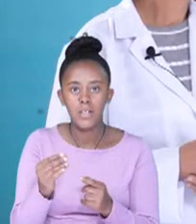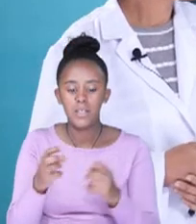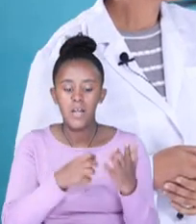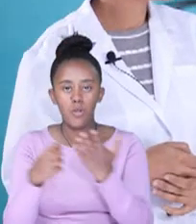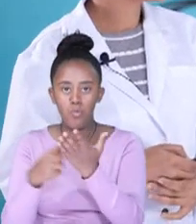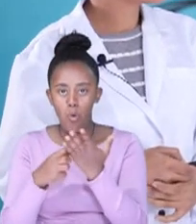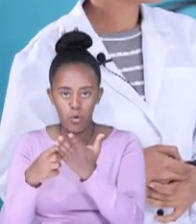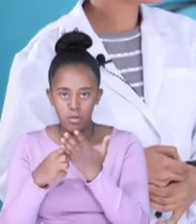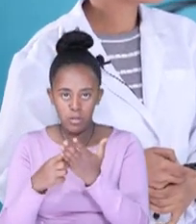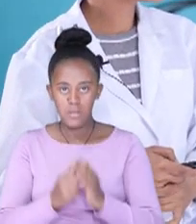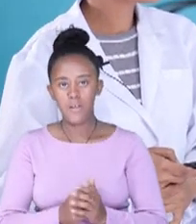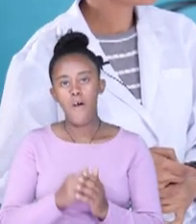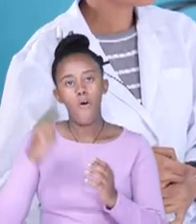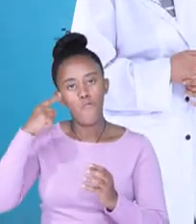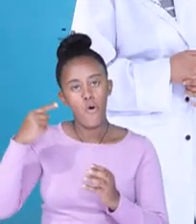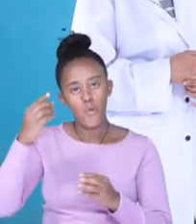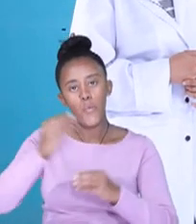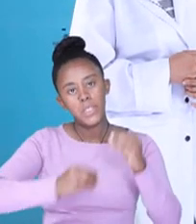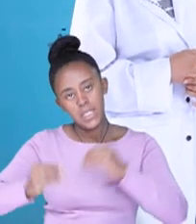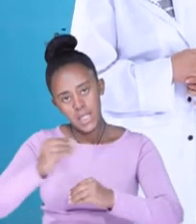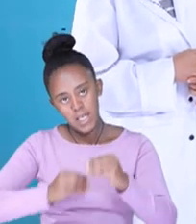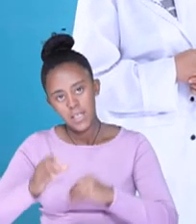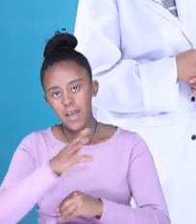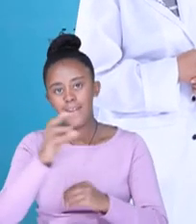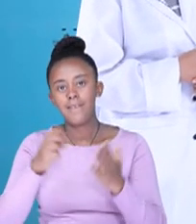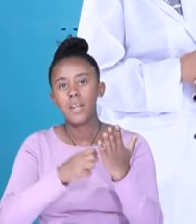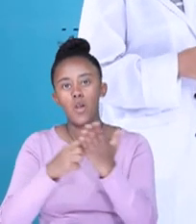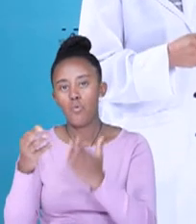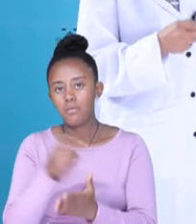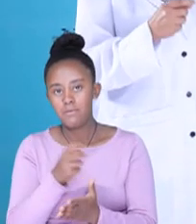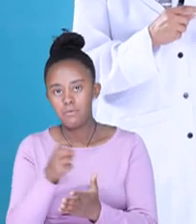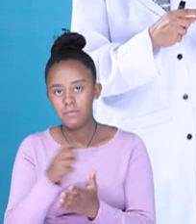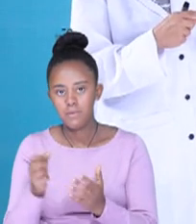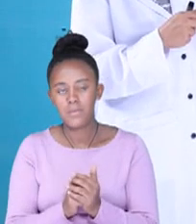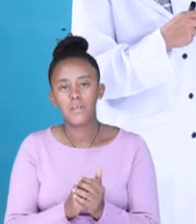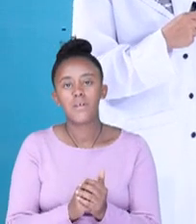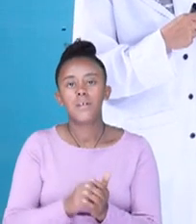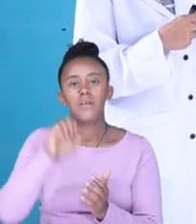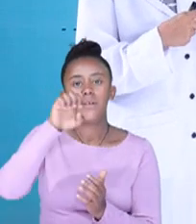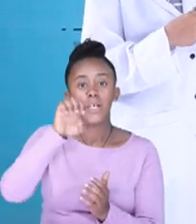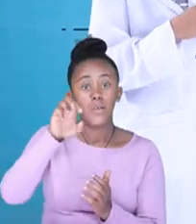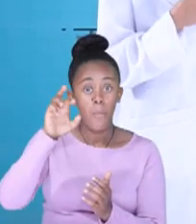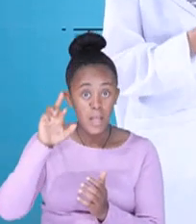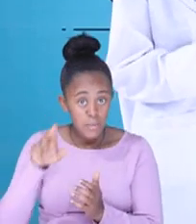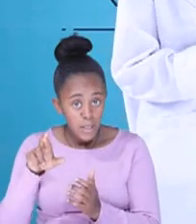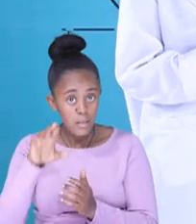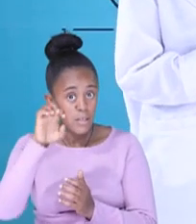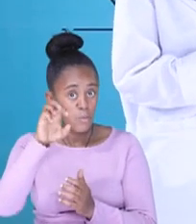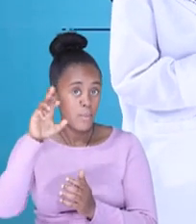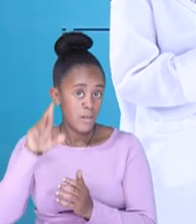involved in protein synthesis and transport. Therefore, the endoplasmic reticulum